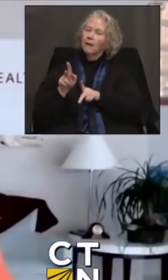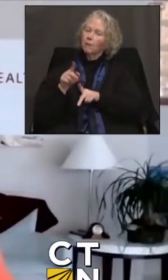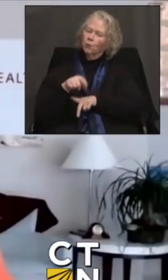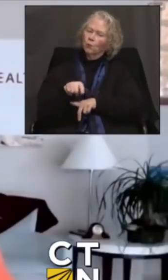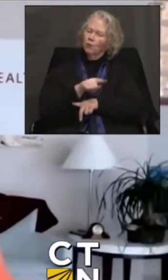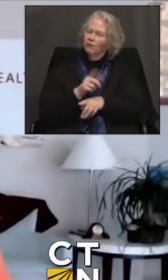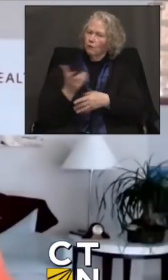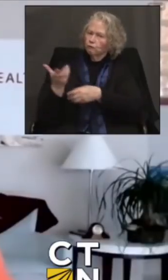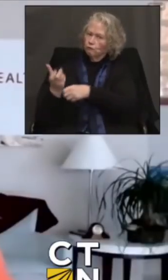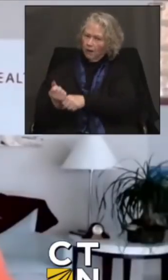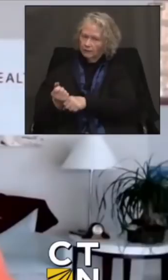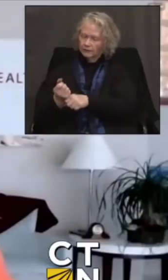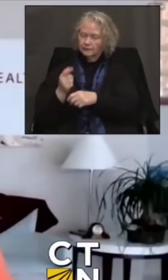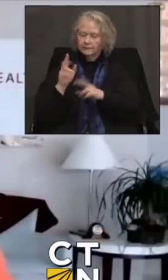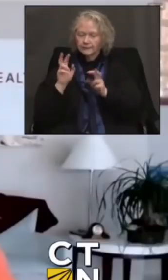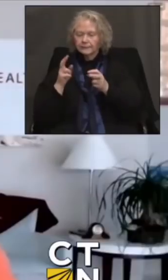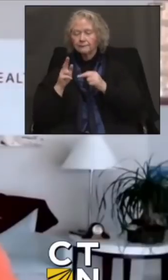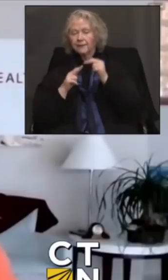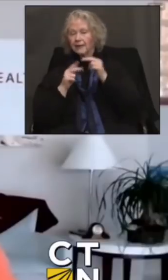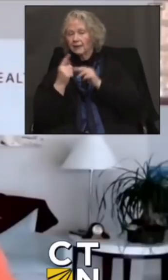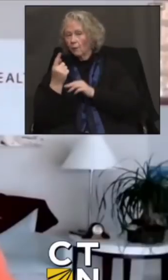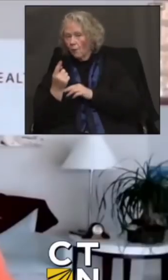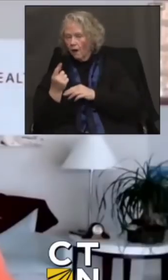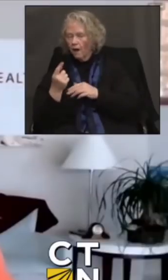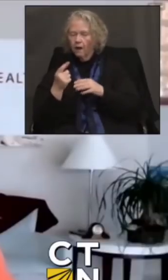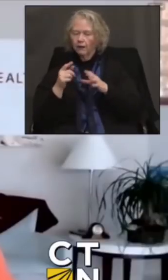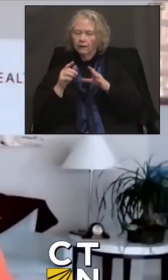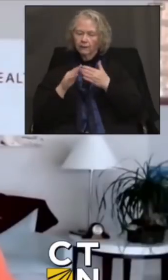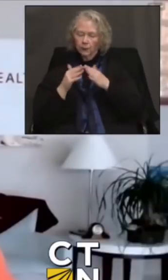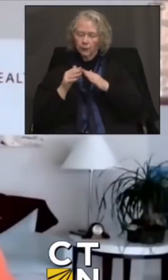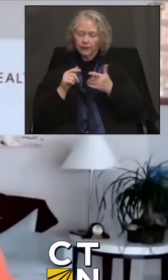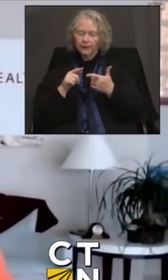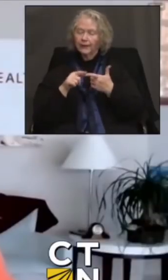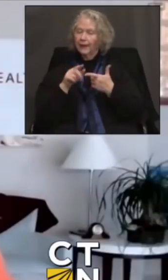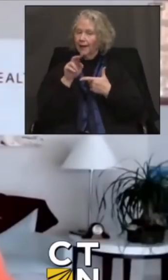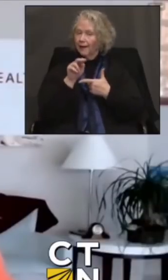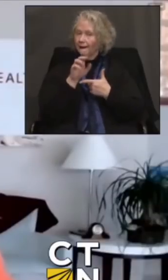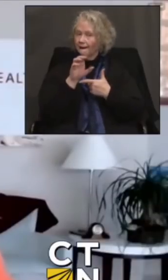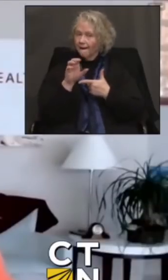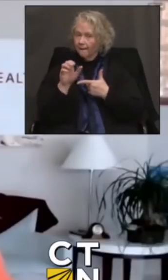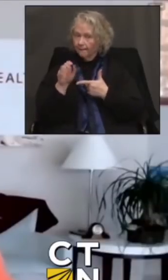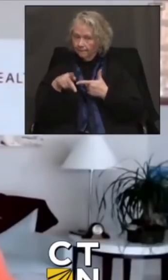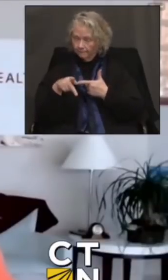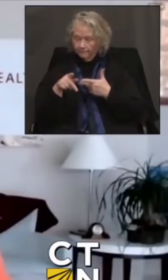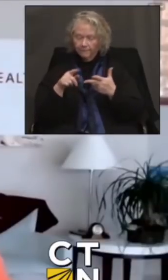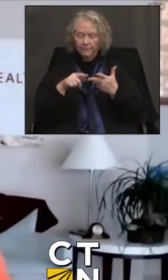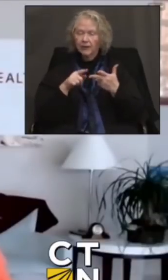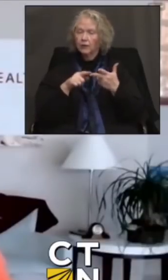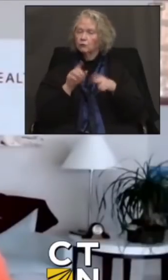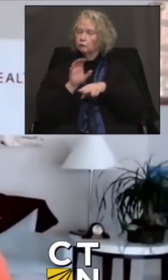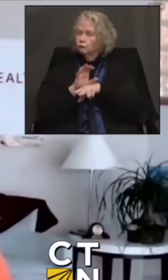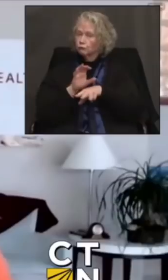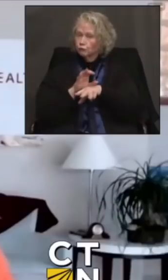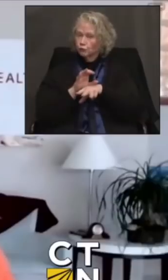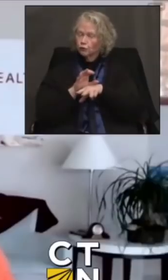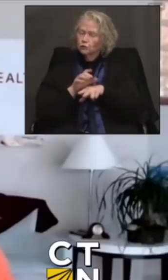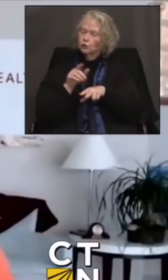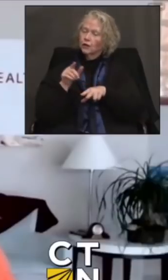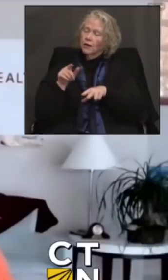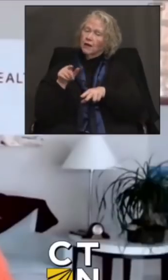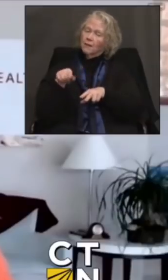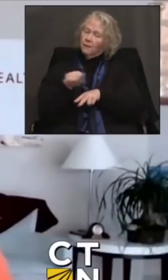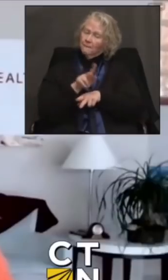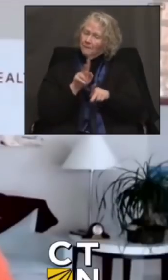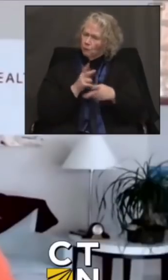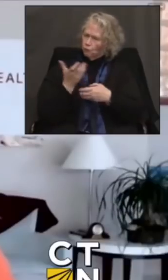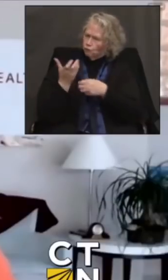One Community, like the NAACP, the churches, those dedicated groups that have the trust relationship